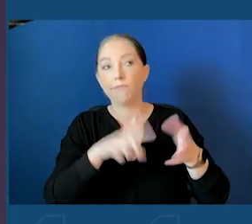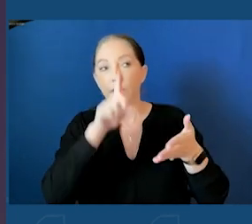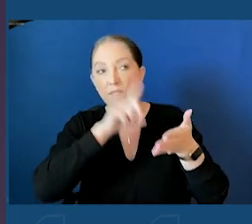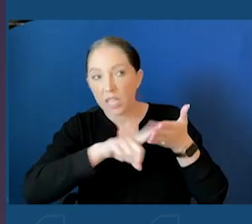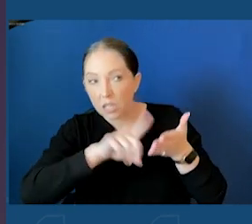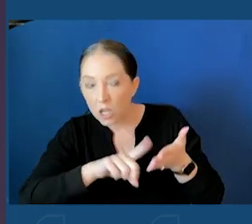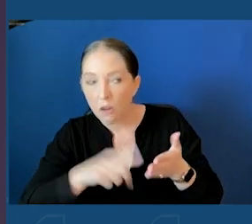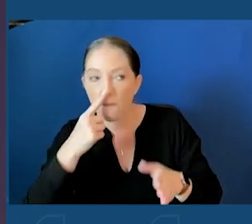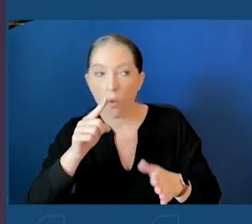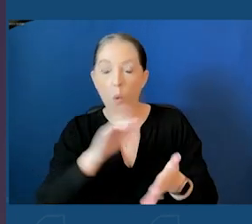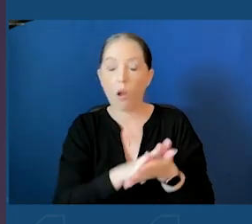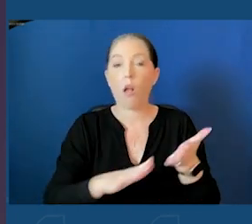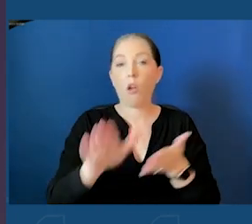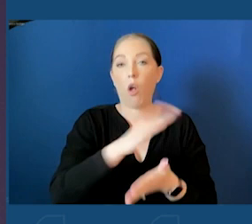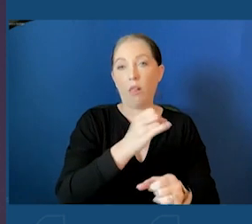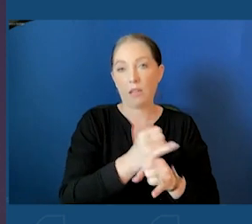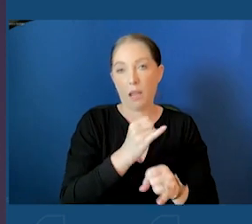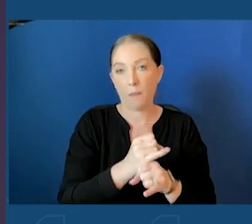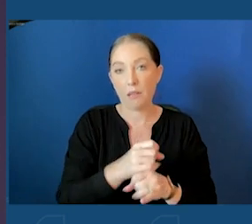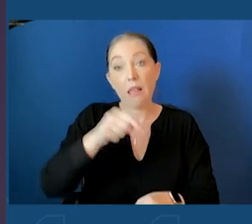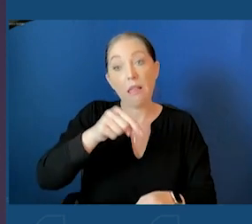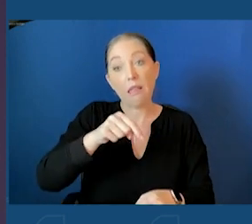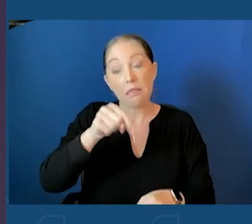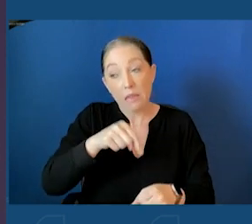these are places where people should have freedom.